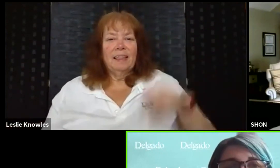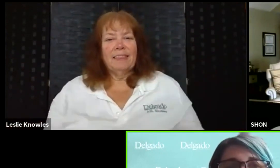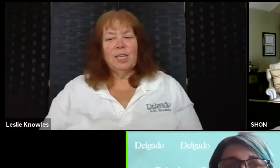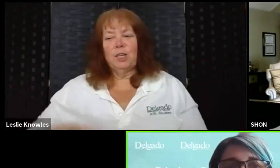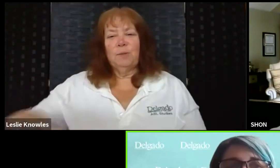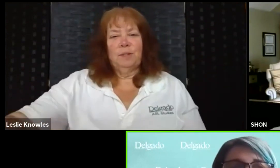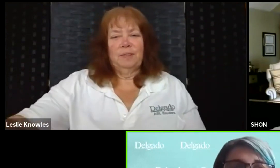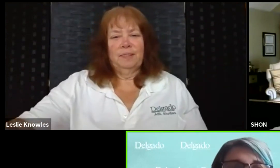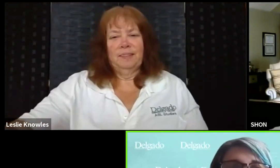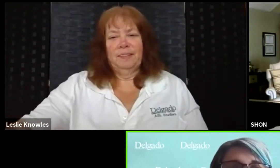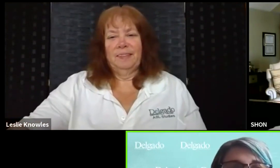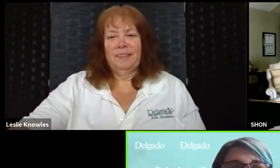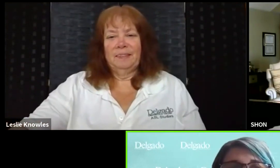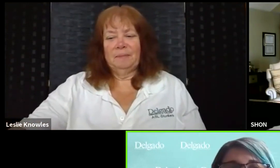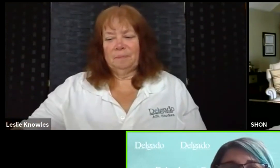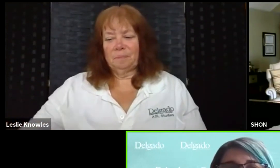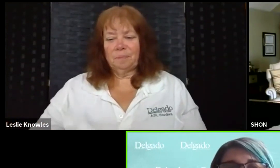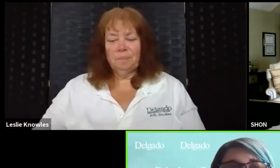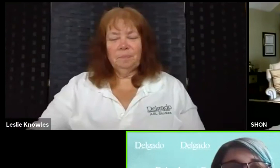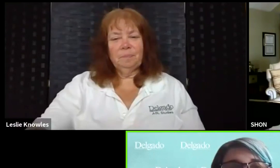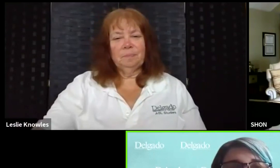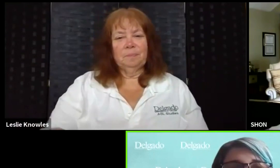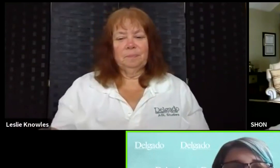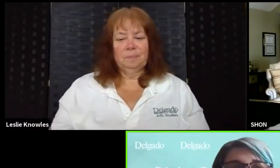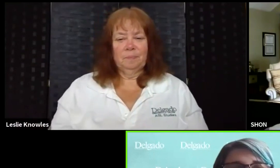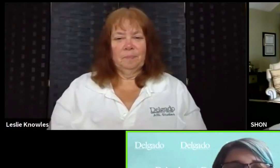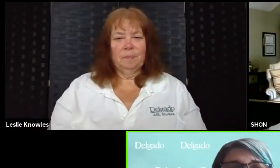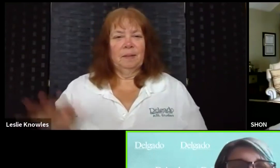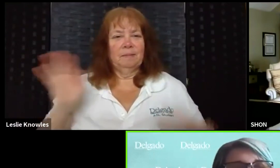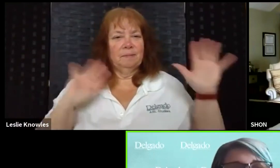Always appreciate your time, and hope everyone has a